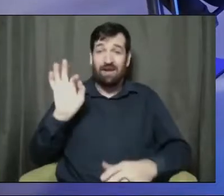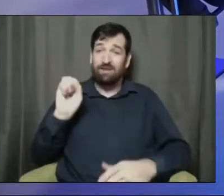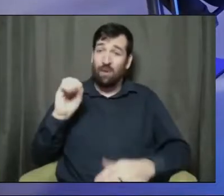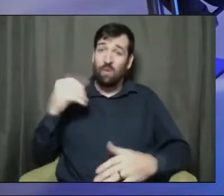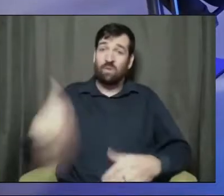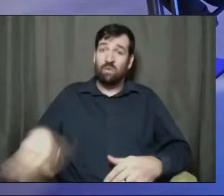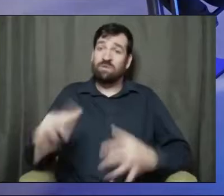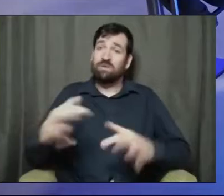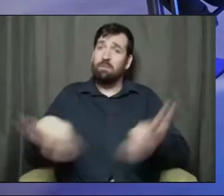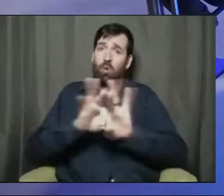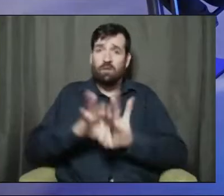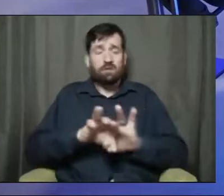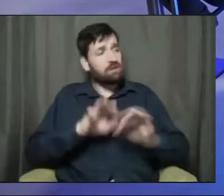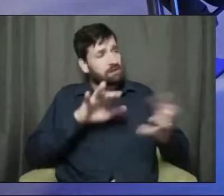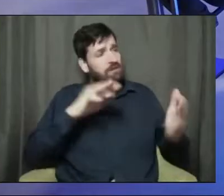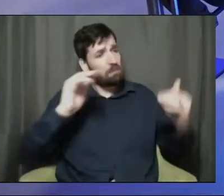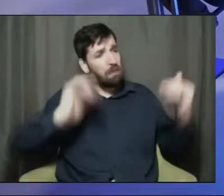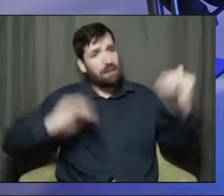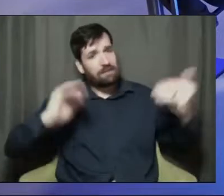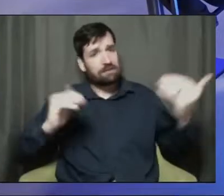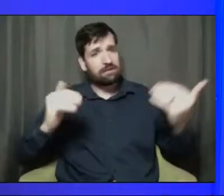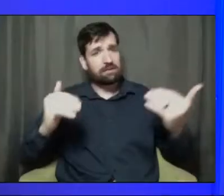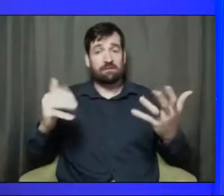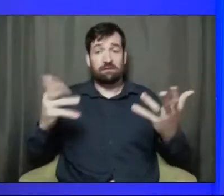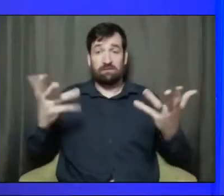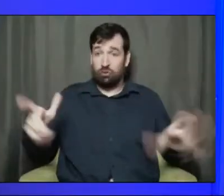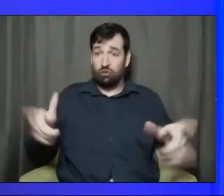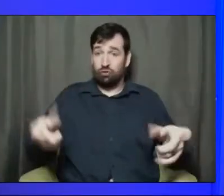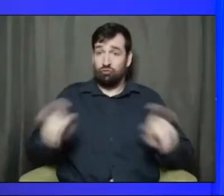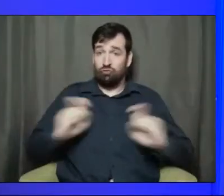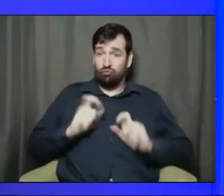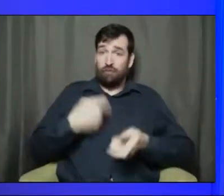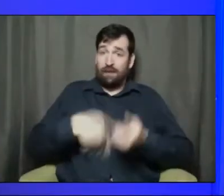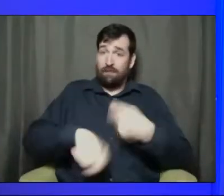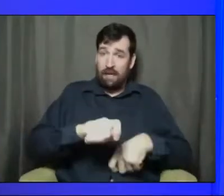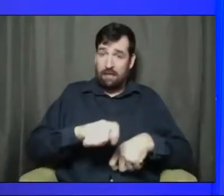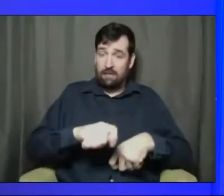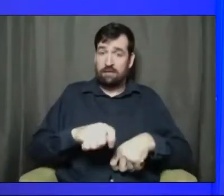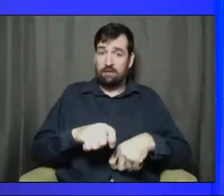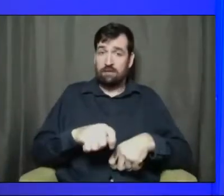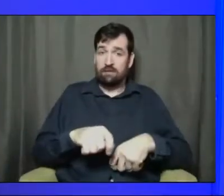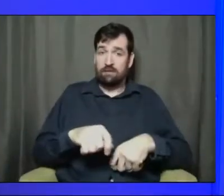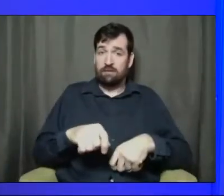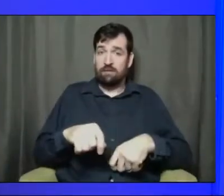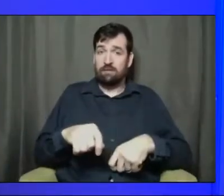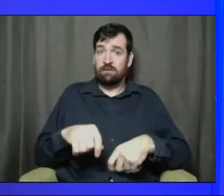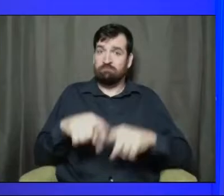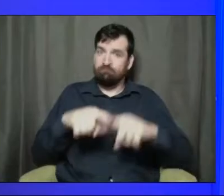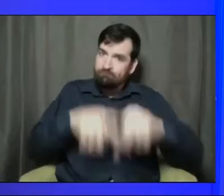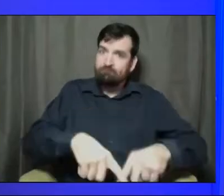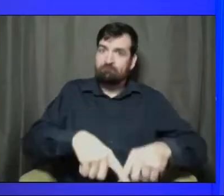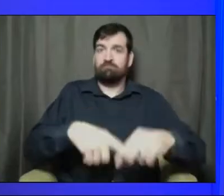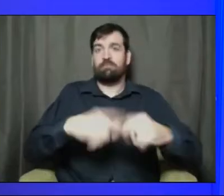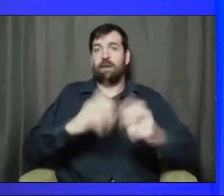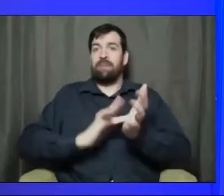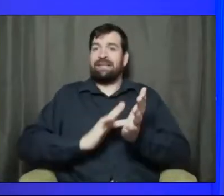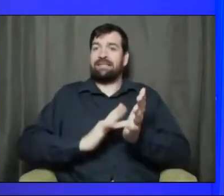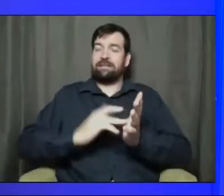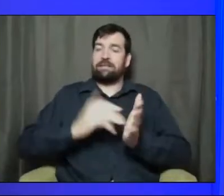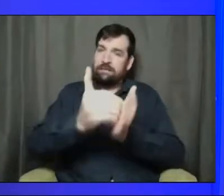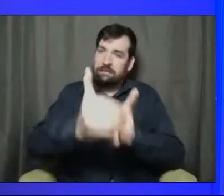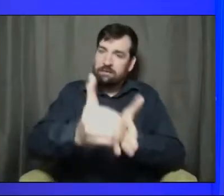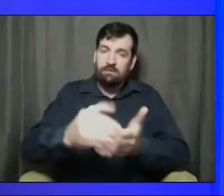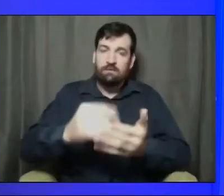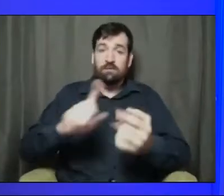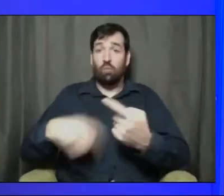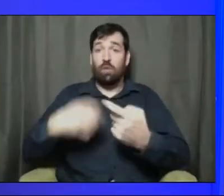a trade-off. After transplant, patients are relied upon heavily to take their medicine routinely, to call us when there are problems,